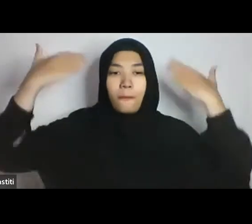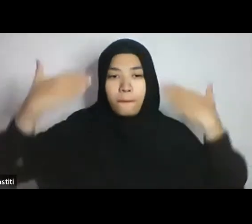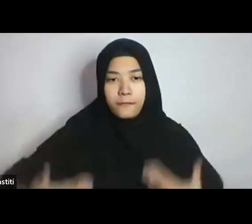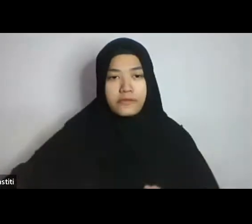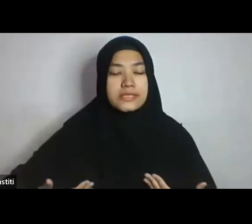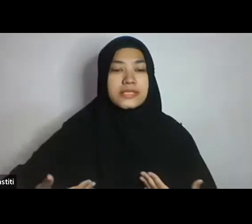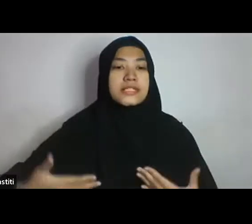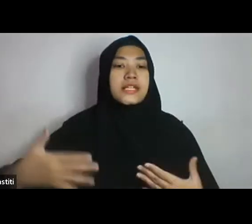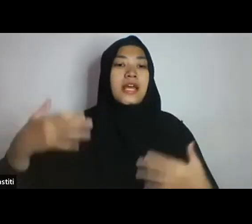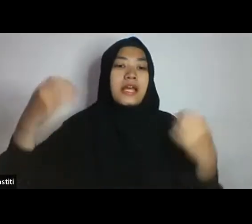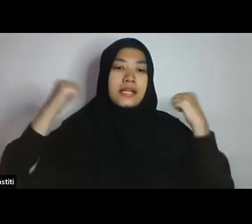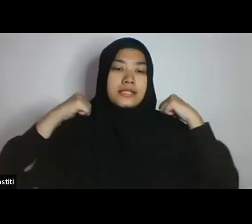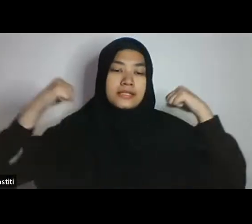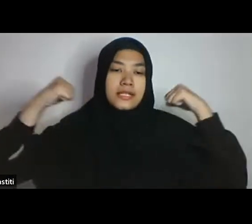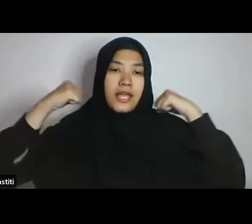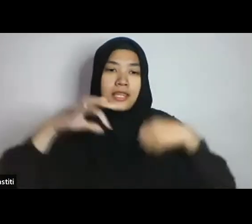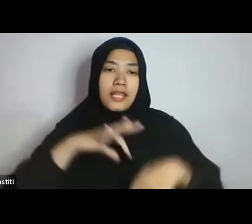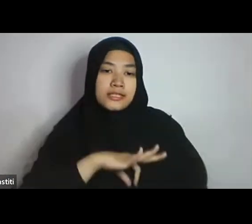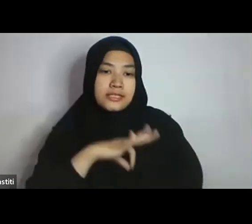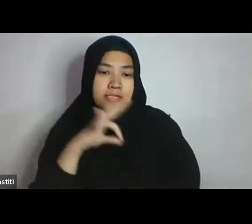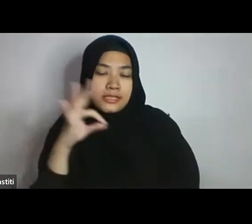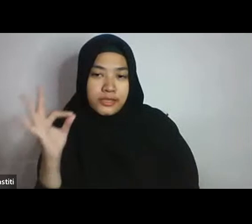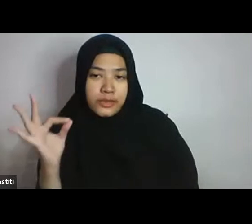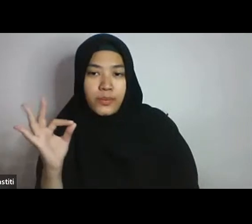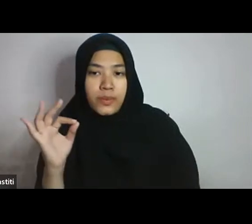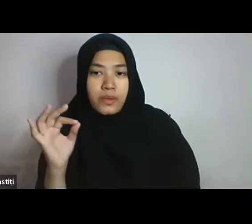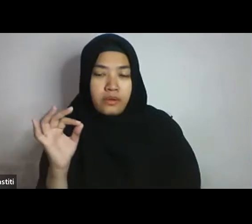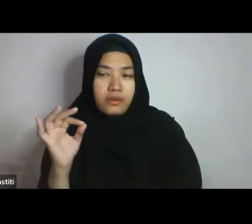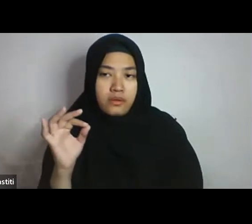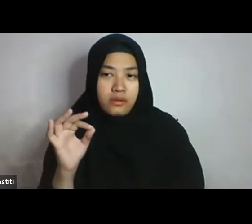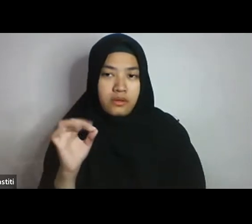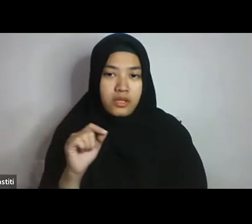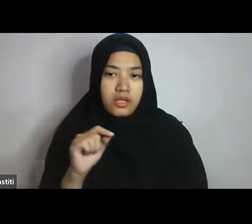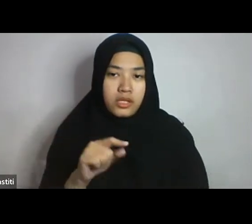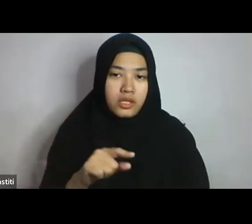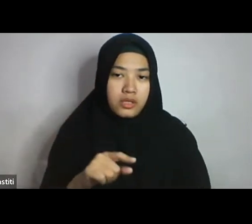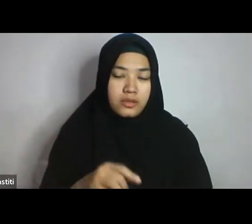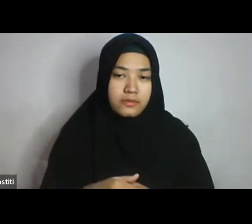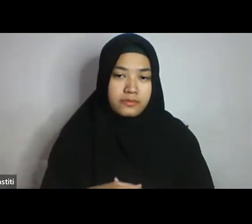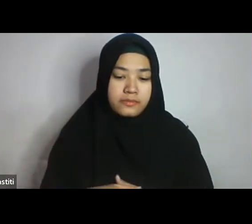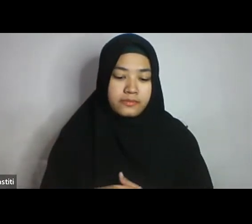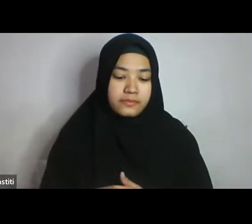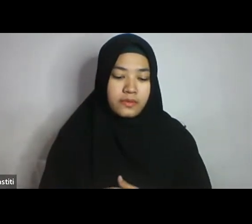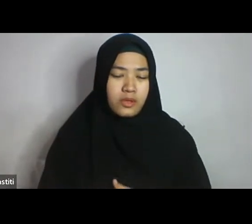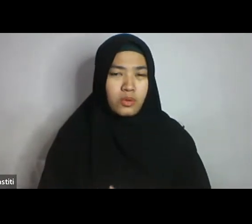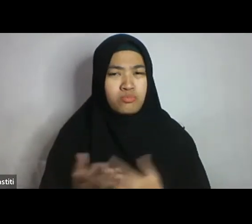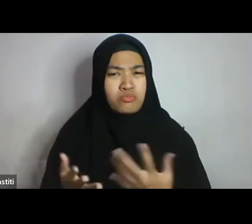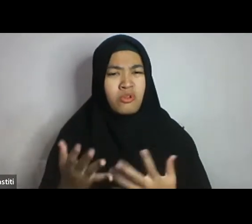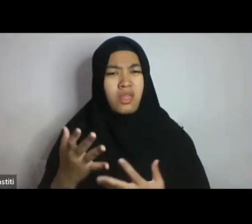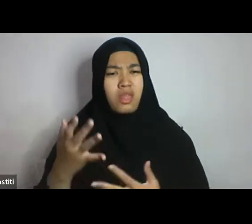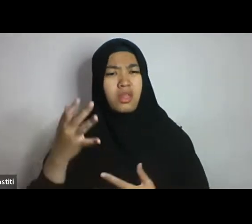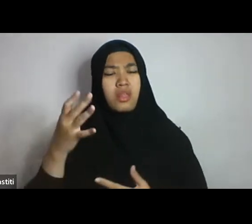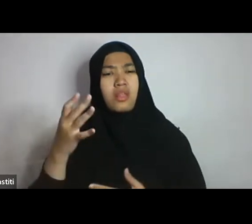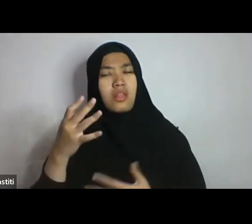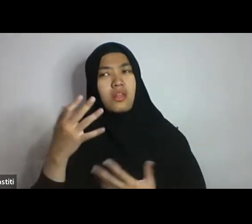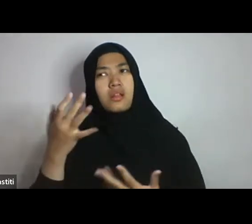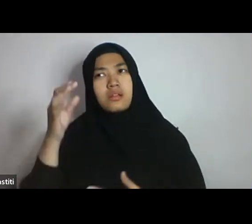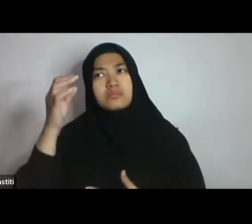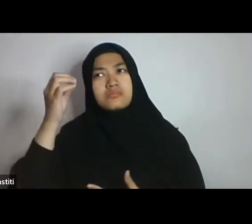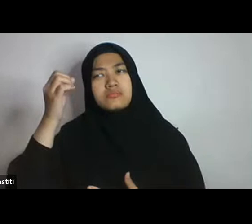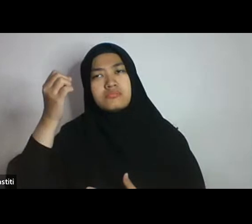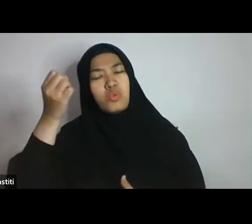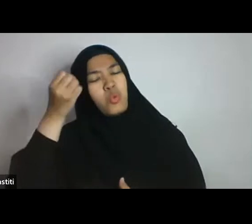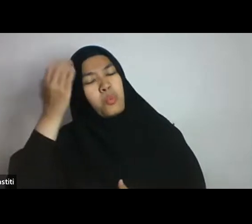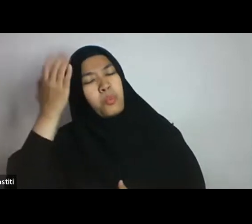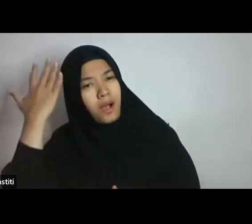the Ministry of Health, people thought, well, maybe abandon it. Now, that fortunately didn't happen, but it goes to show that